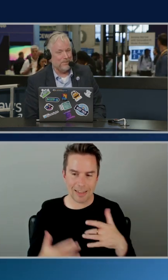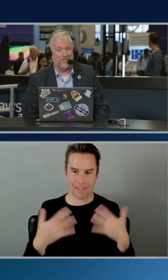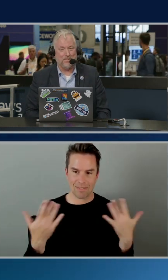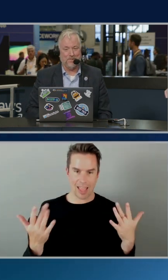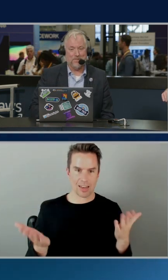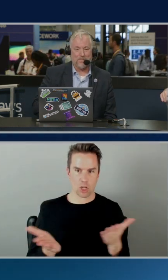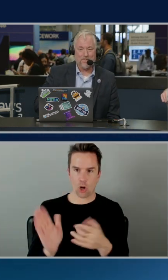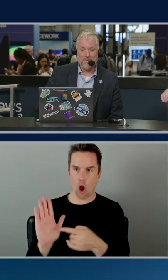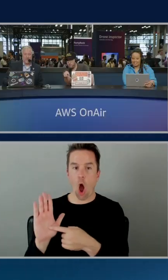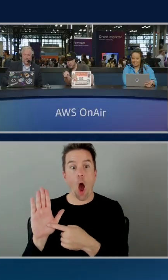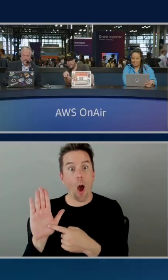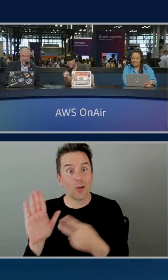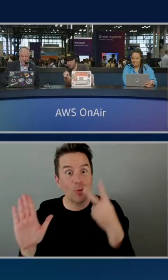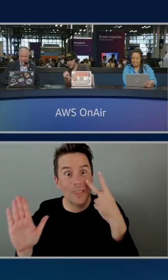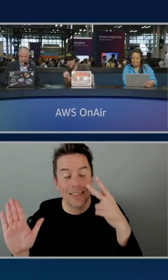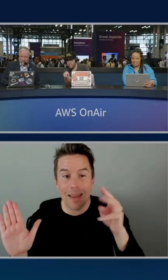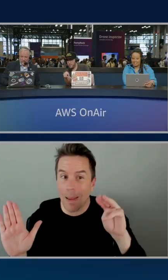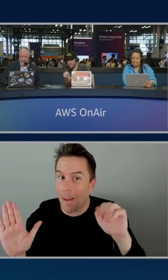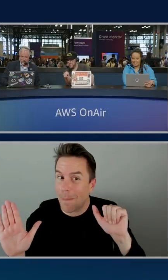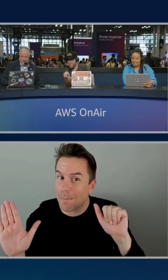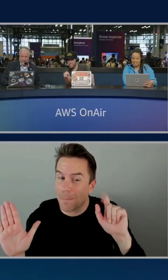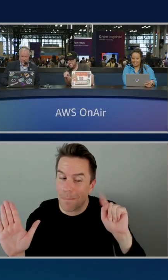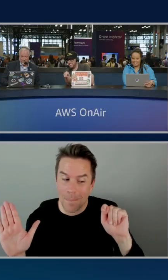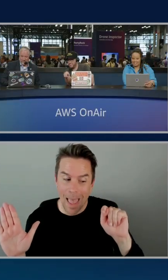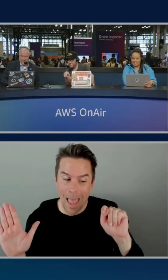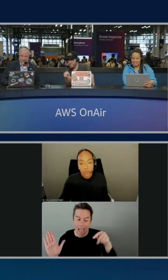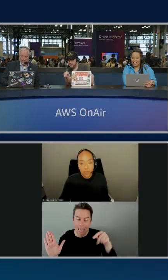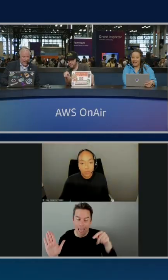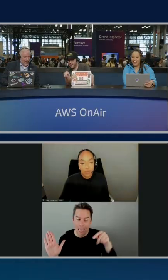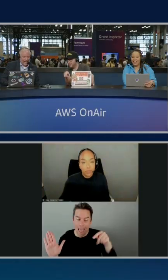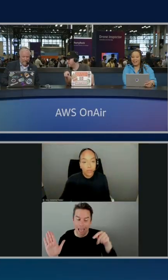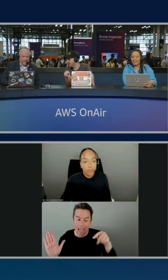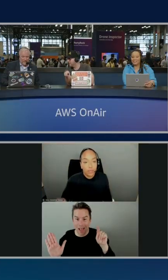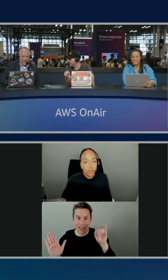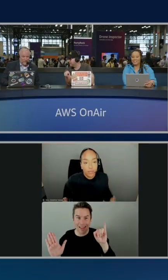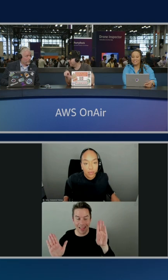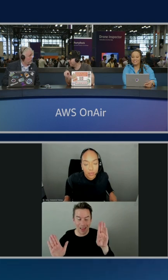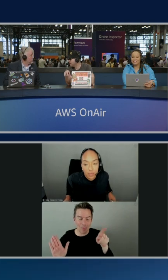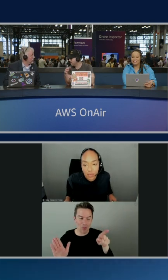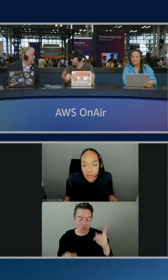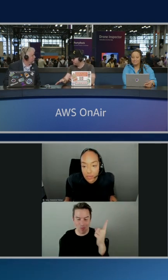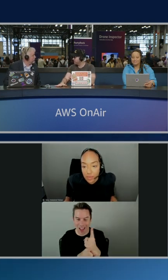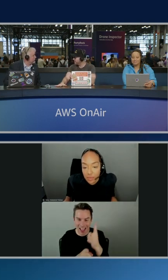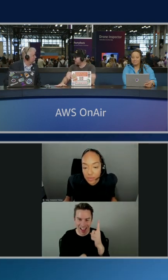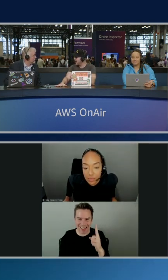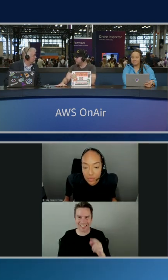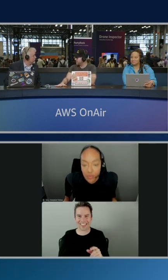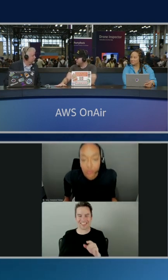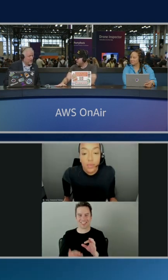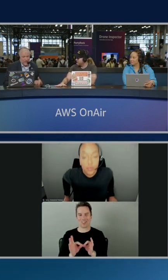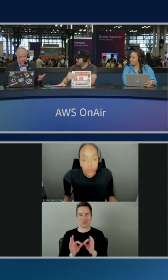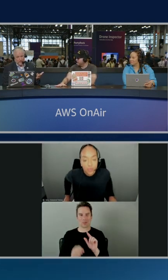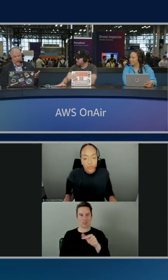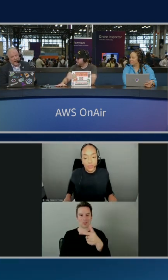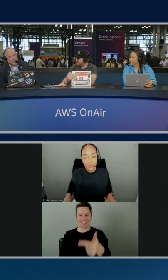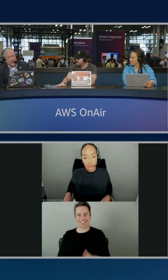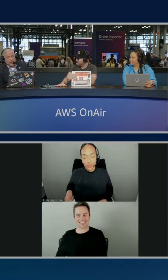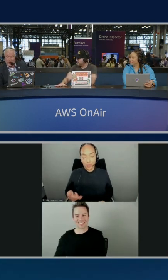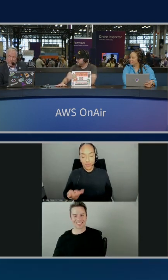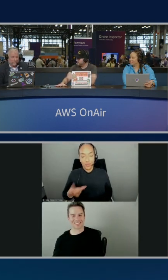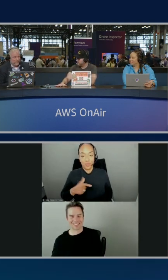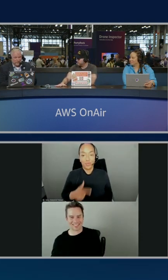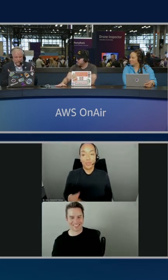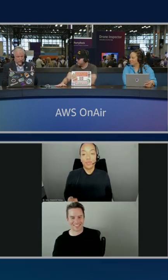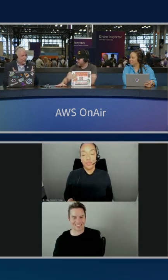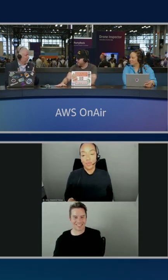some I see that it picked 42 as the seed for the random number generator, which of course is the answer to everything. Yeah.